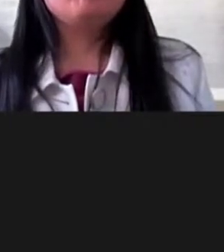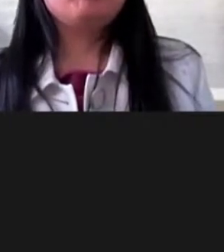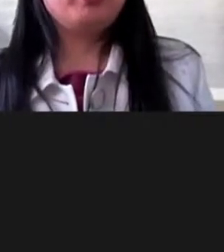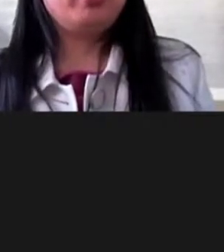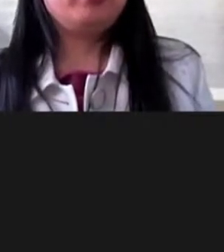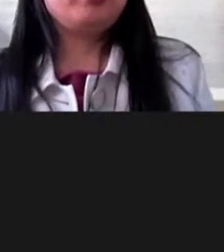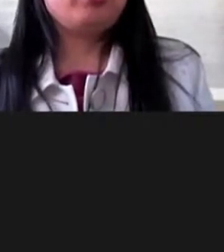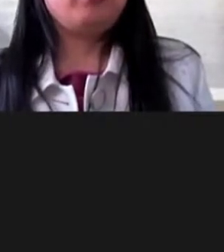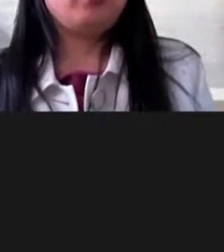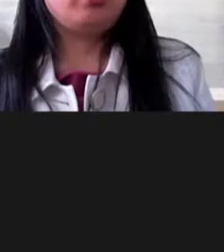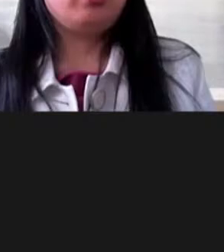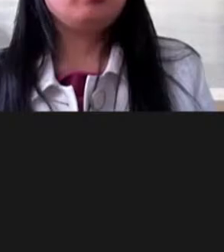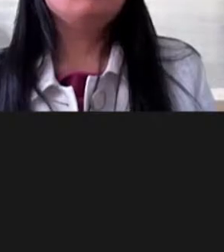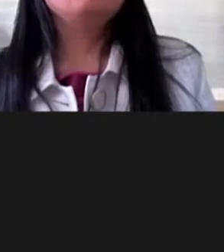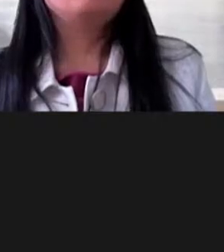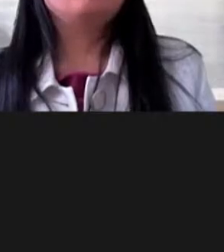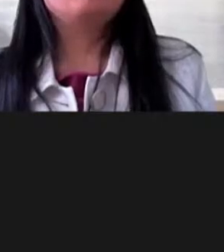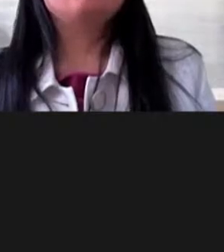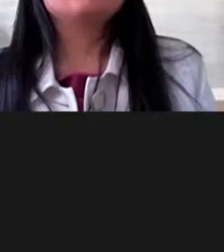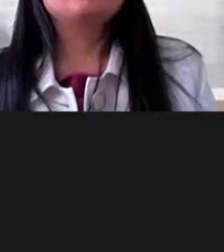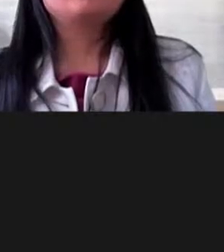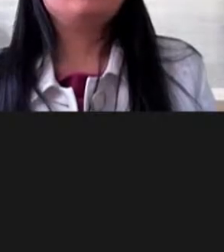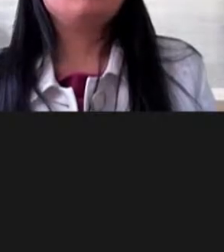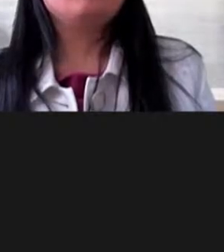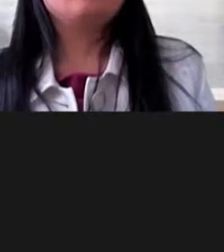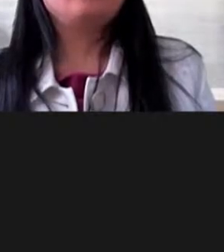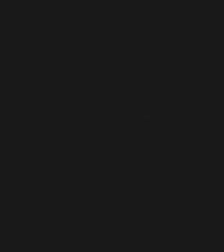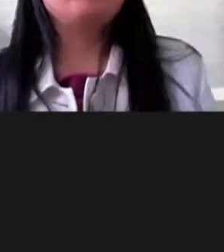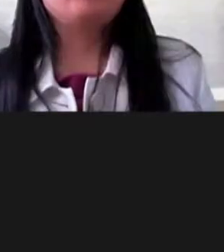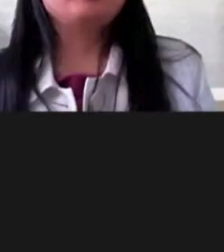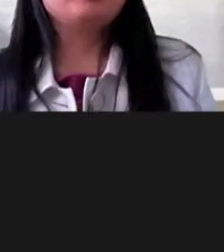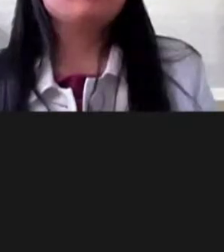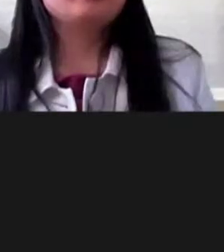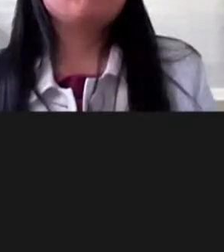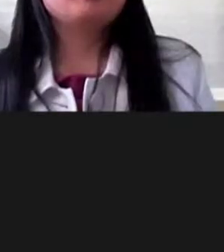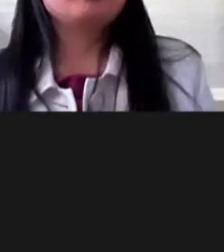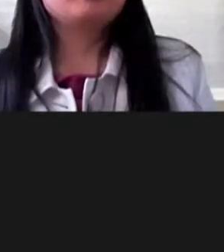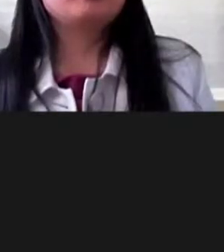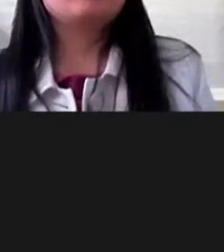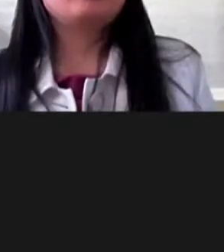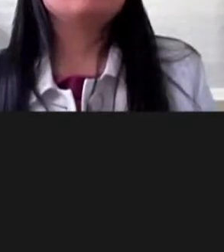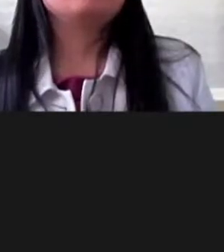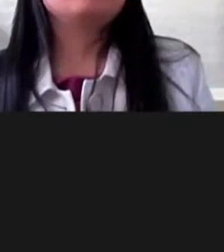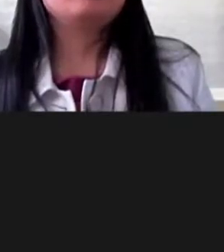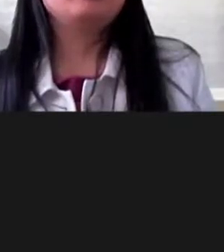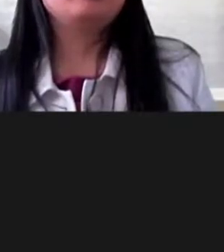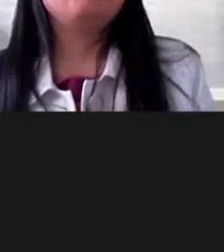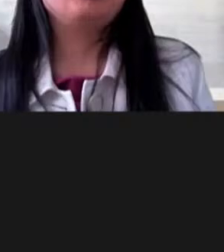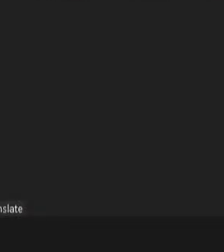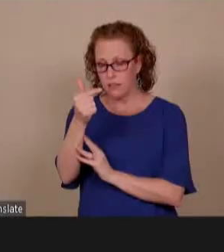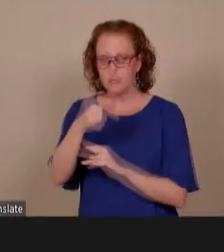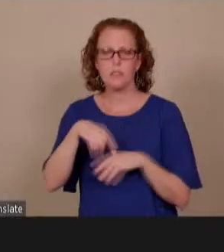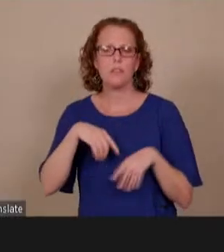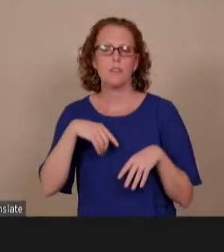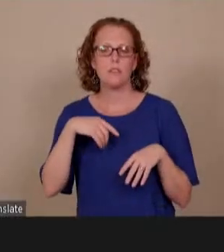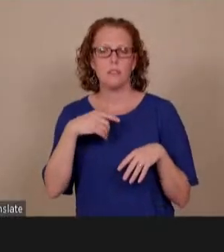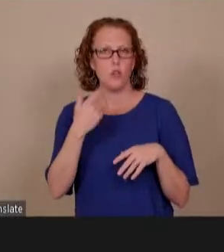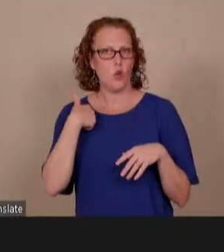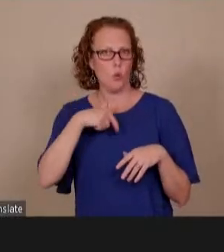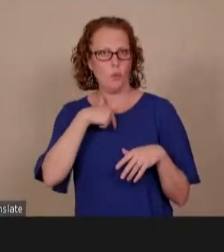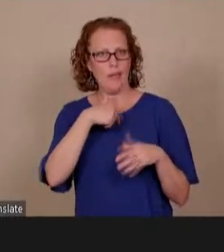2 public hearings so far where we presented an overview of the redistricting process and solicited input